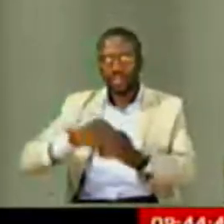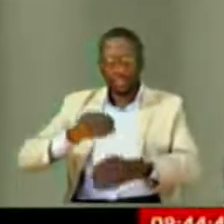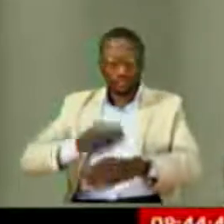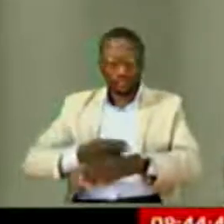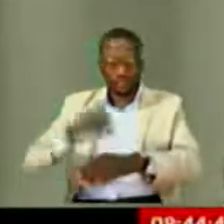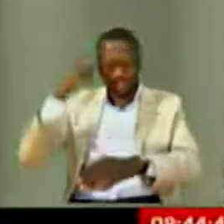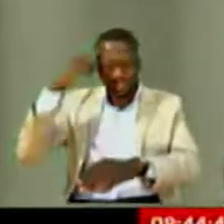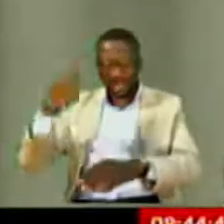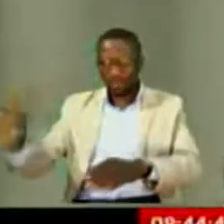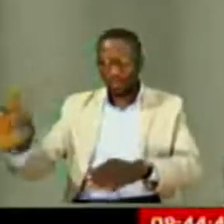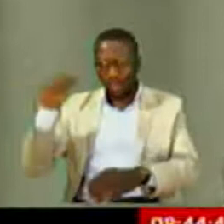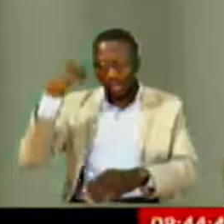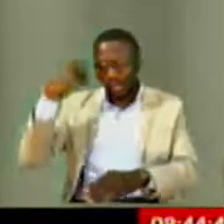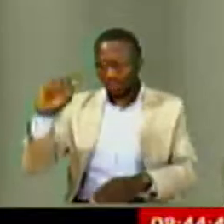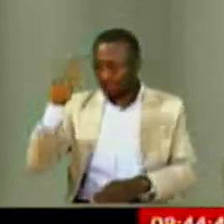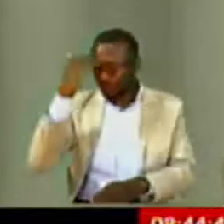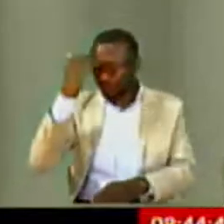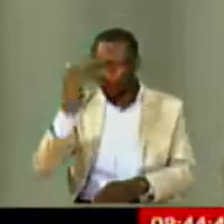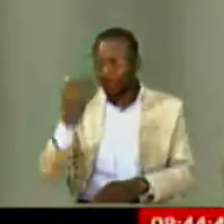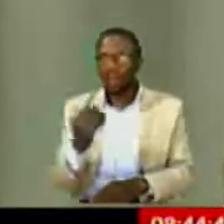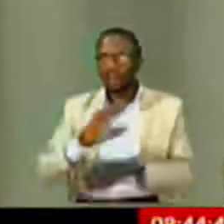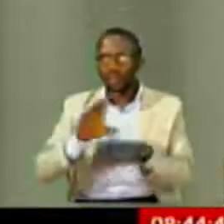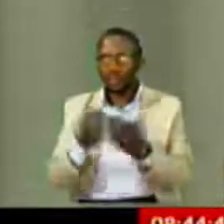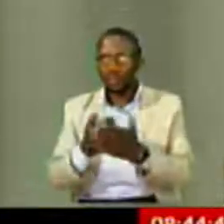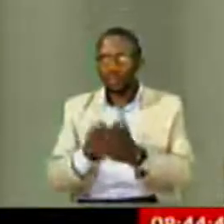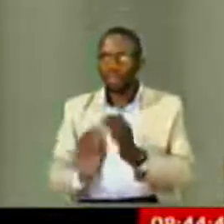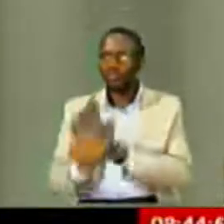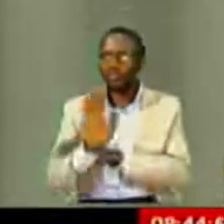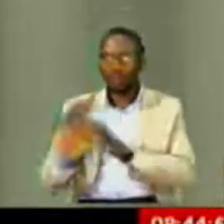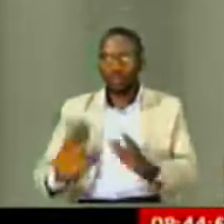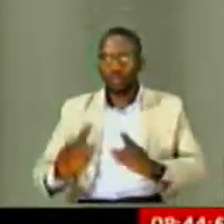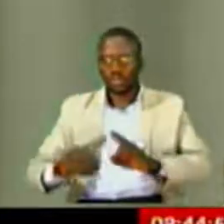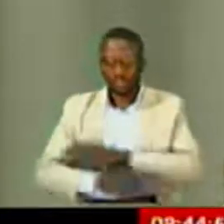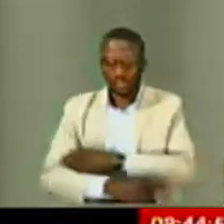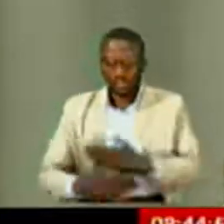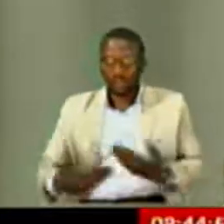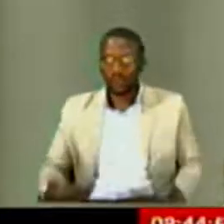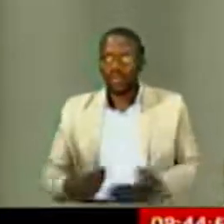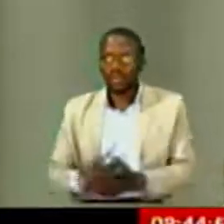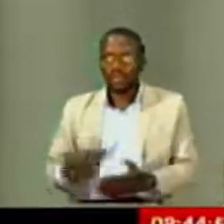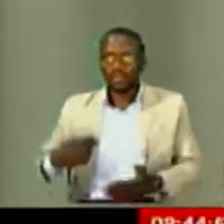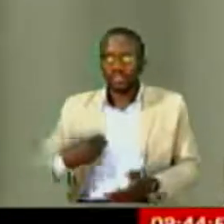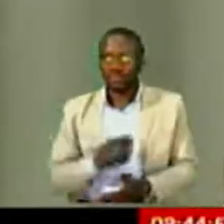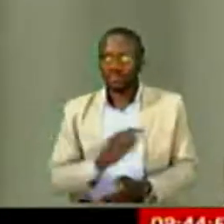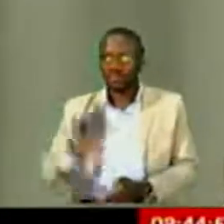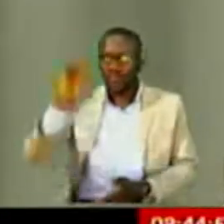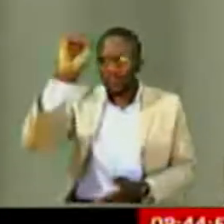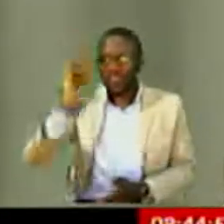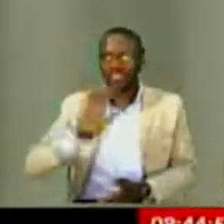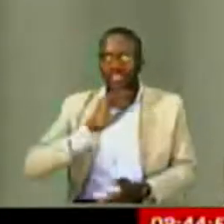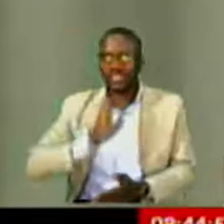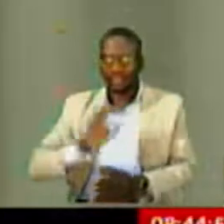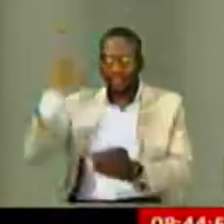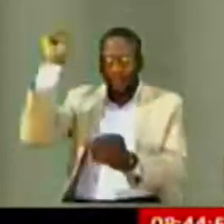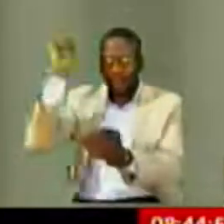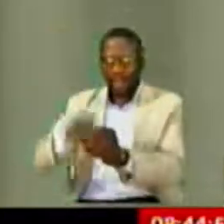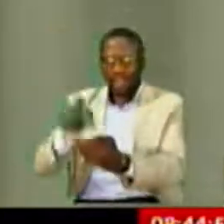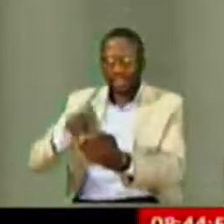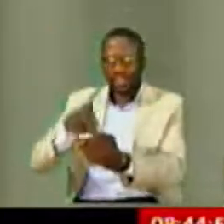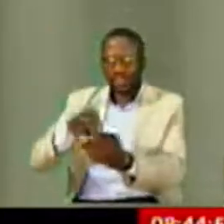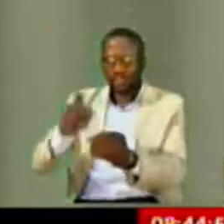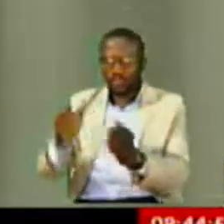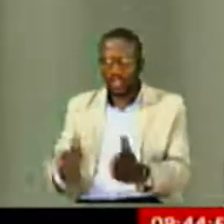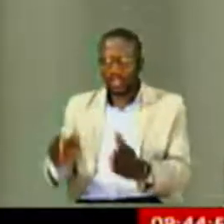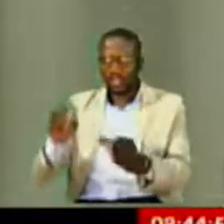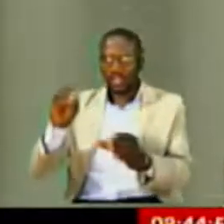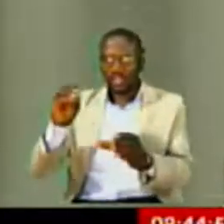que Dieu fait aujourd'hui. We believe what God is doing et today. Nous devons être participants de ce que Dieu est en train de faire maintenant. We